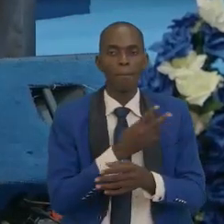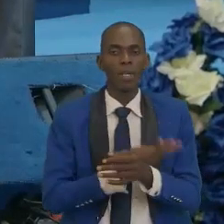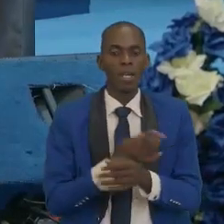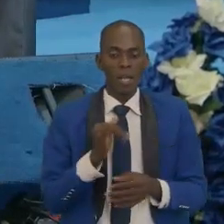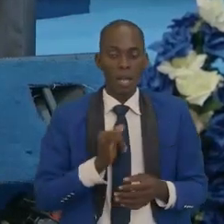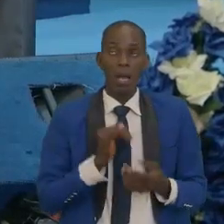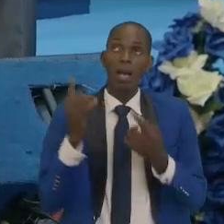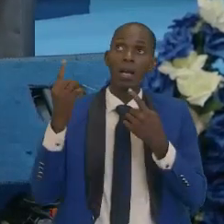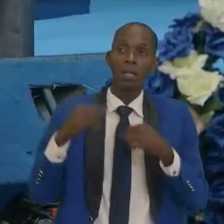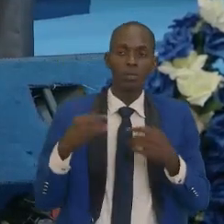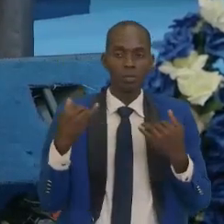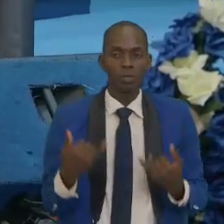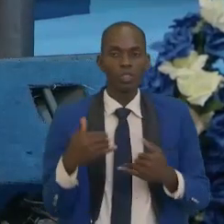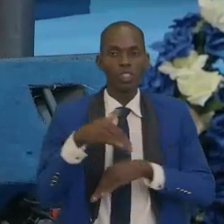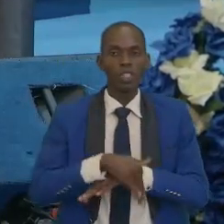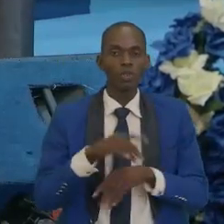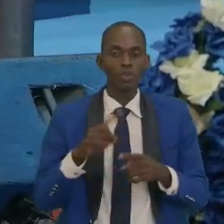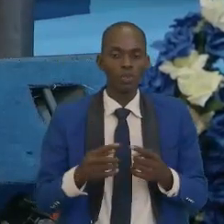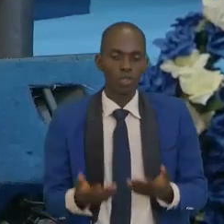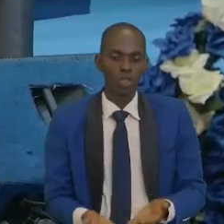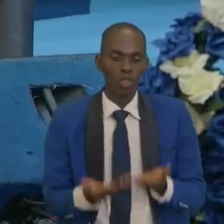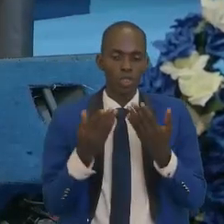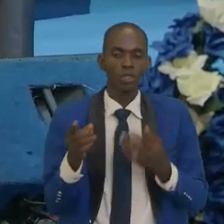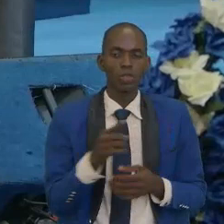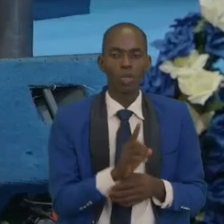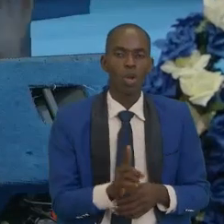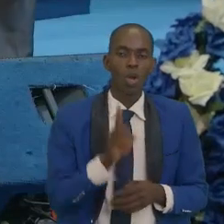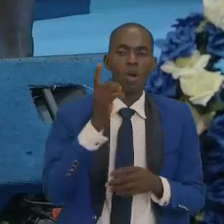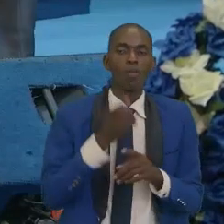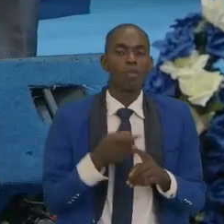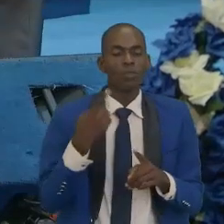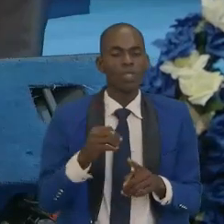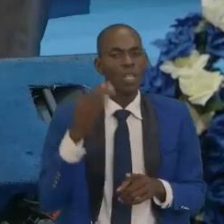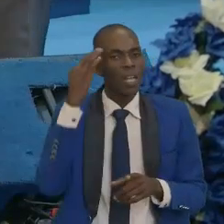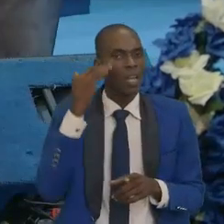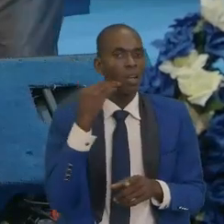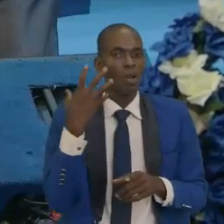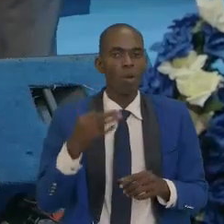tonight to raise you up from your bed of affliction.